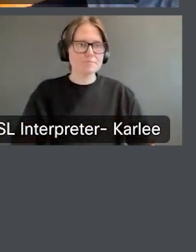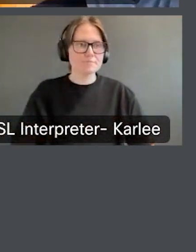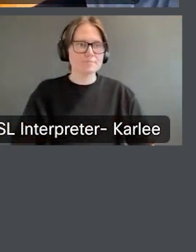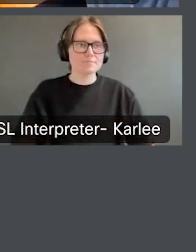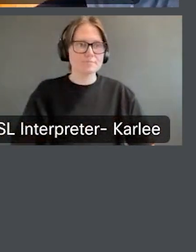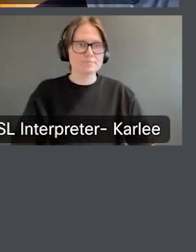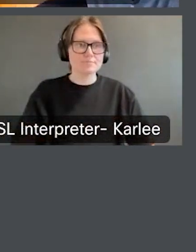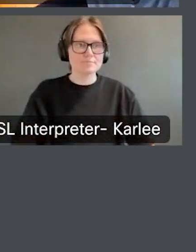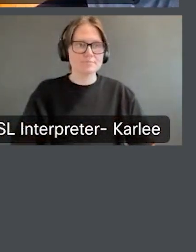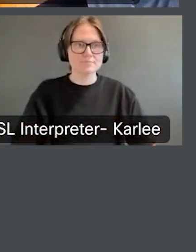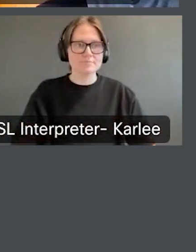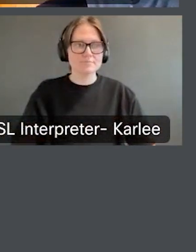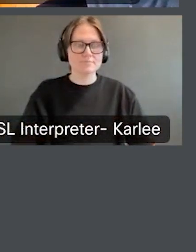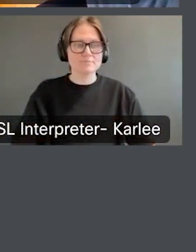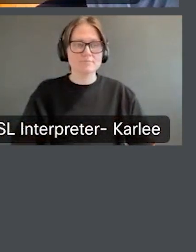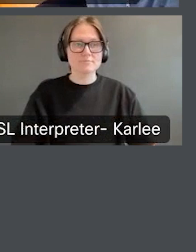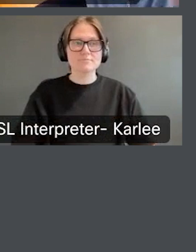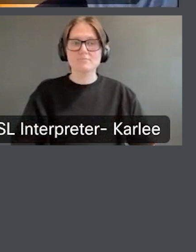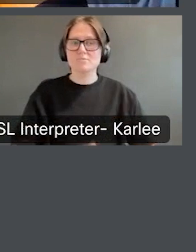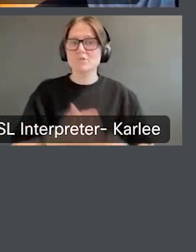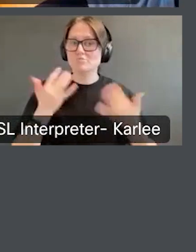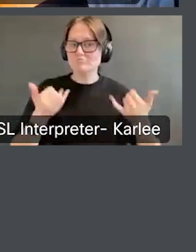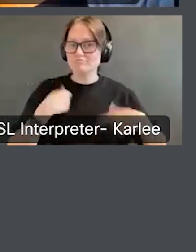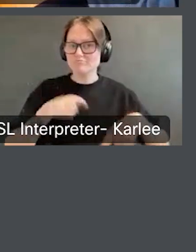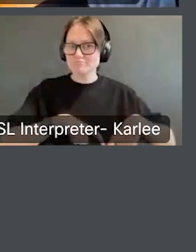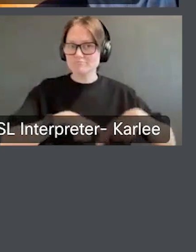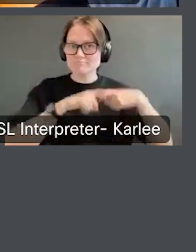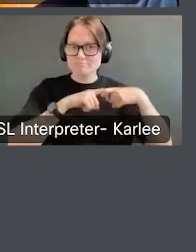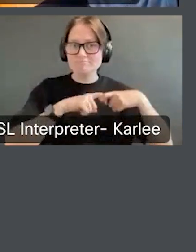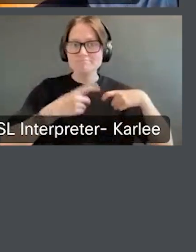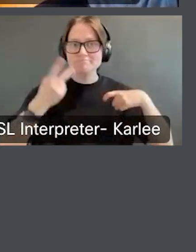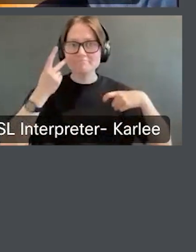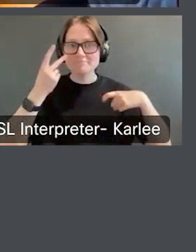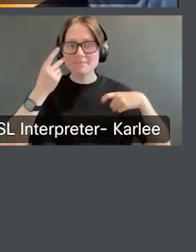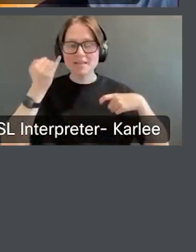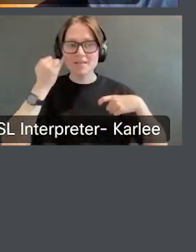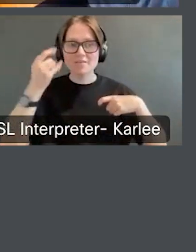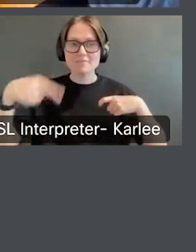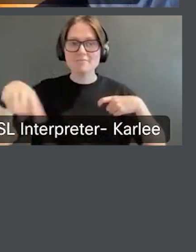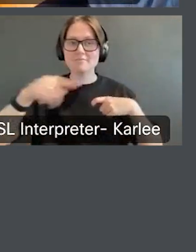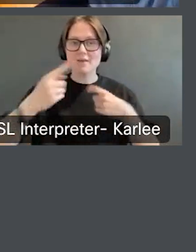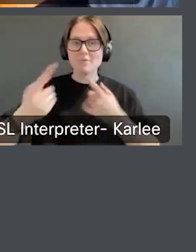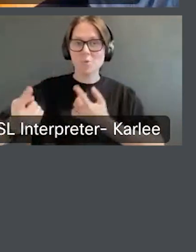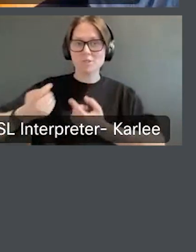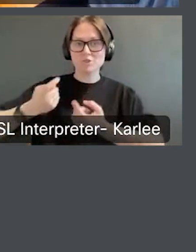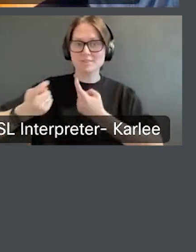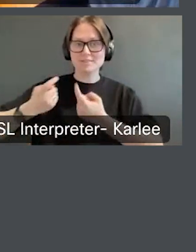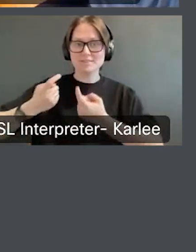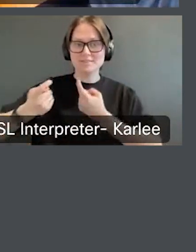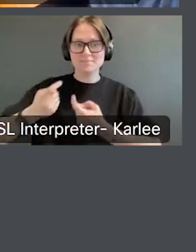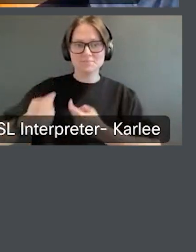So I would like to stop here and see if there are questions from the audience.